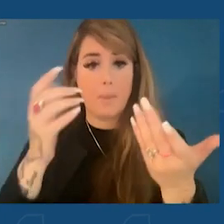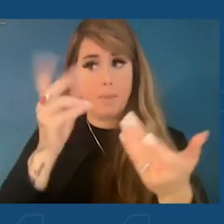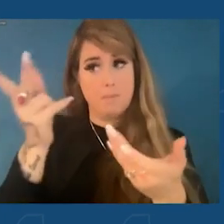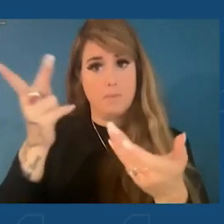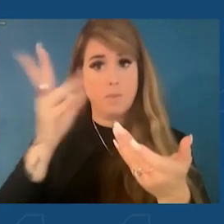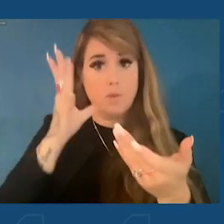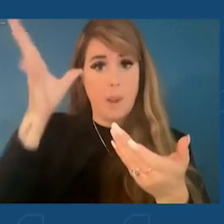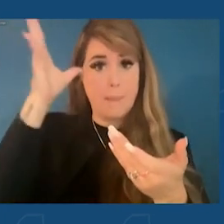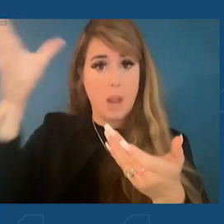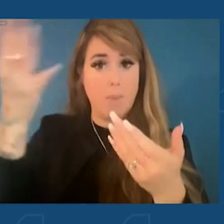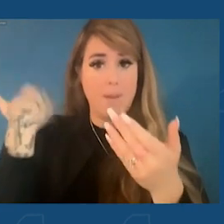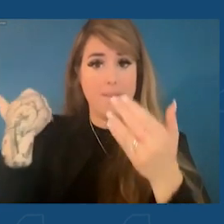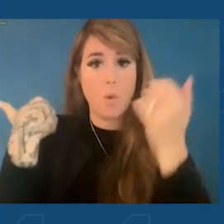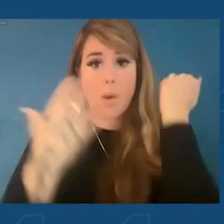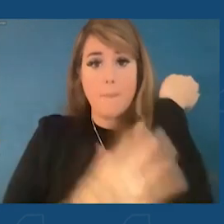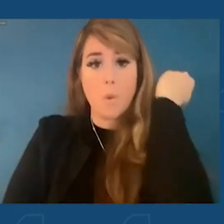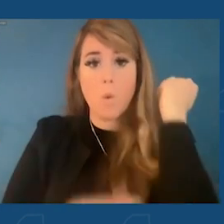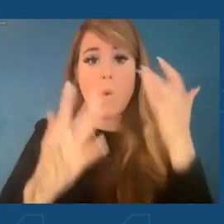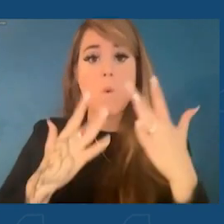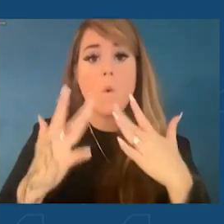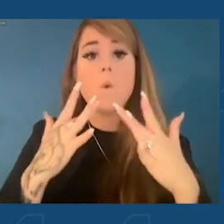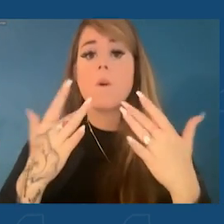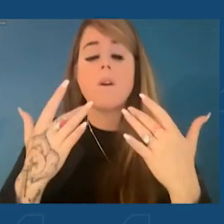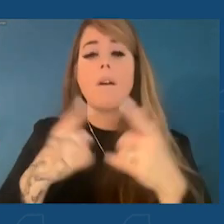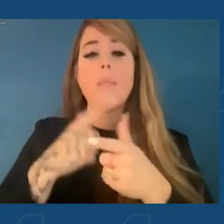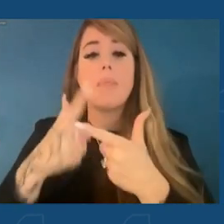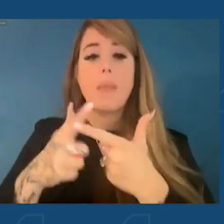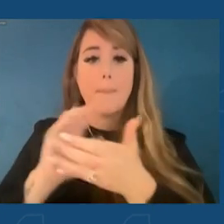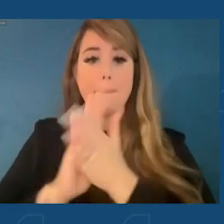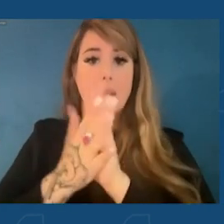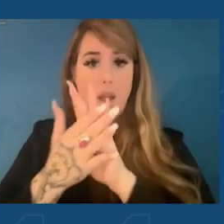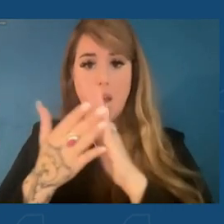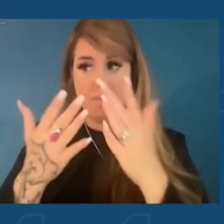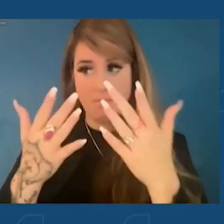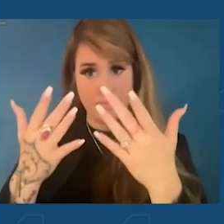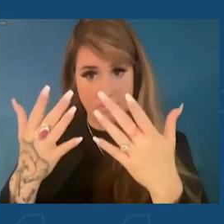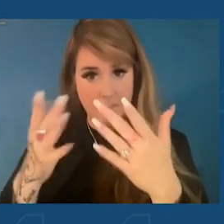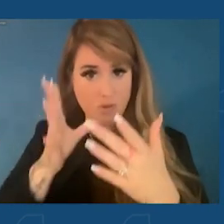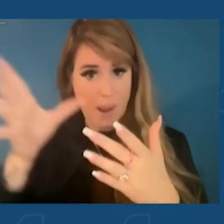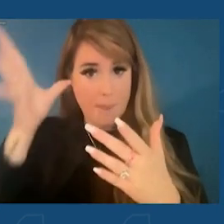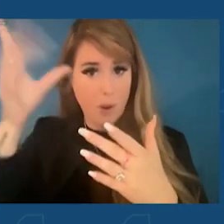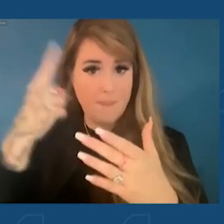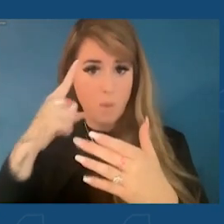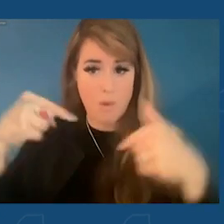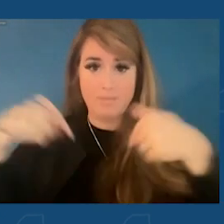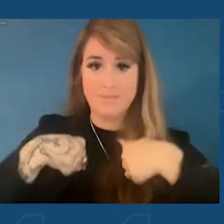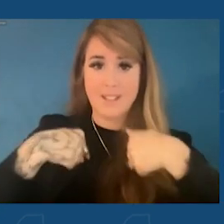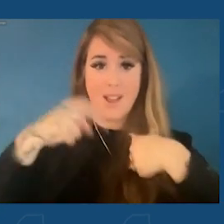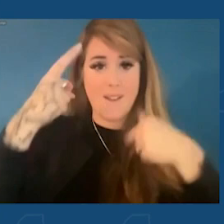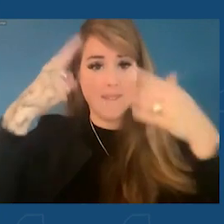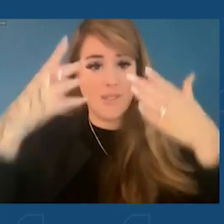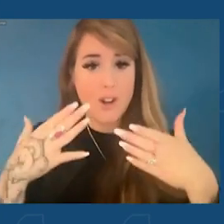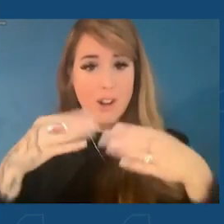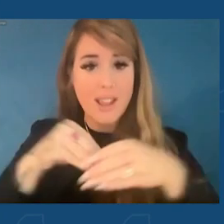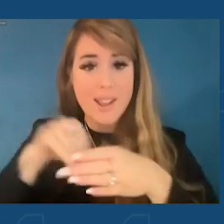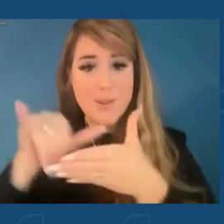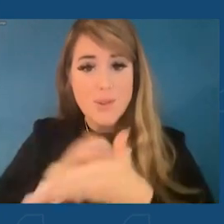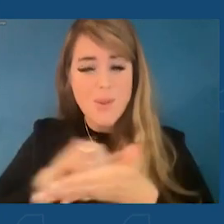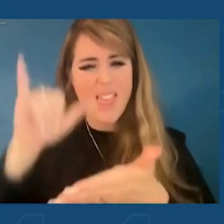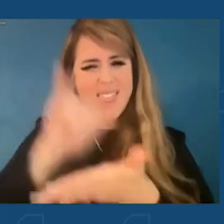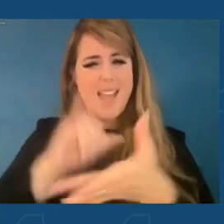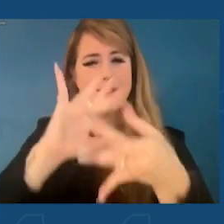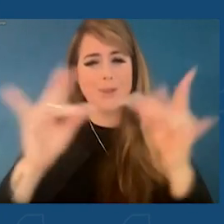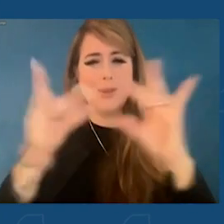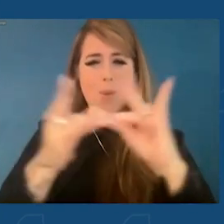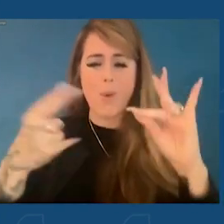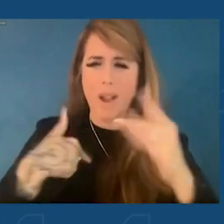grandparents became the grandparents of a woman governor in the state of New York. That's the story I want available to